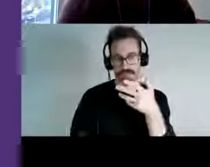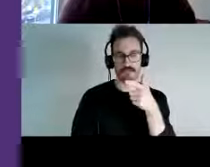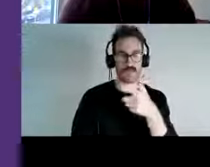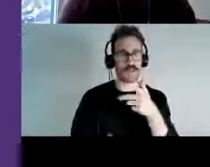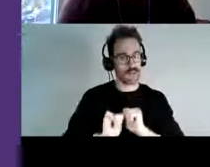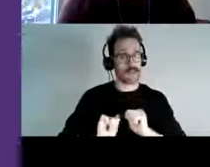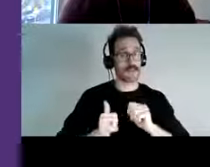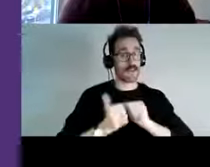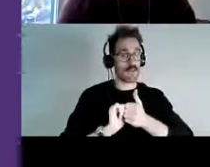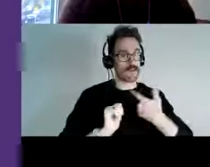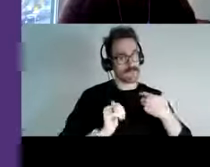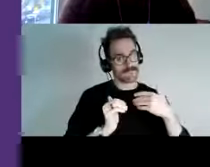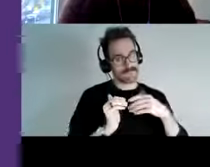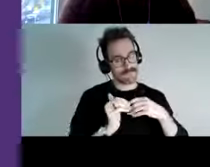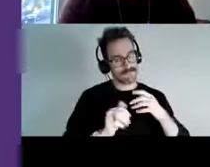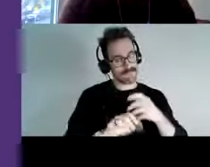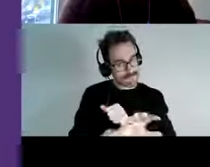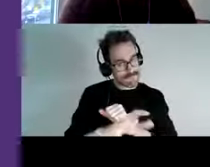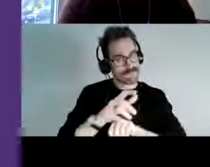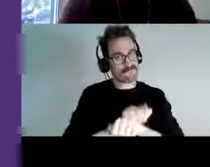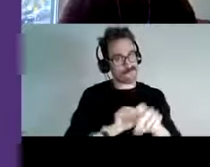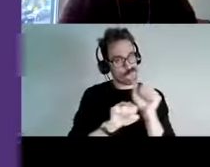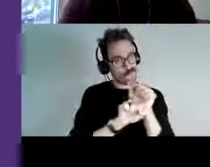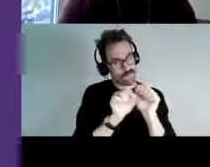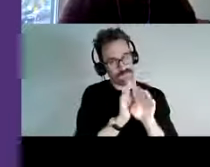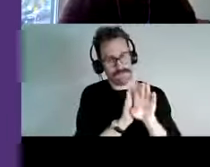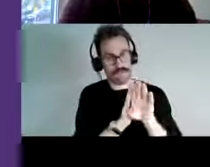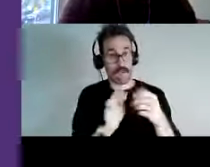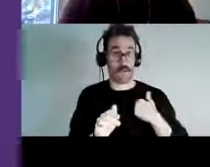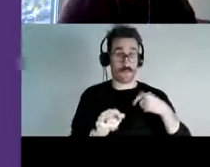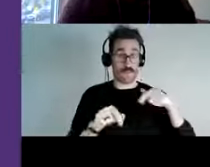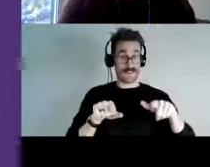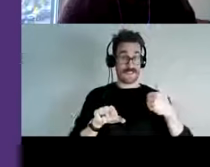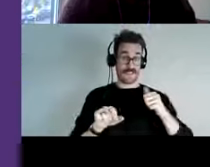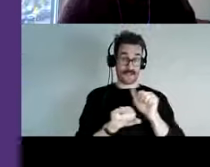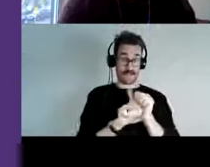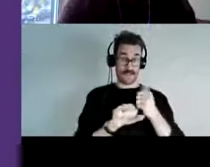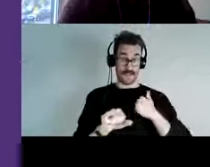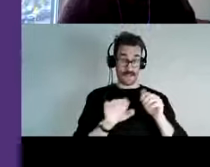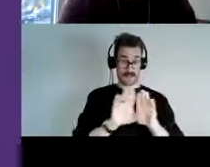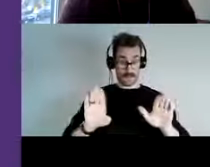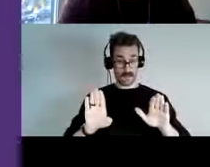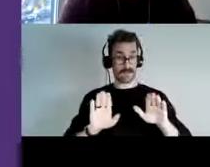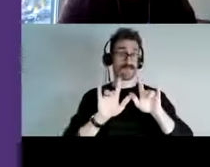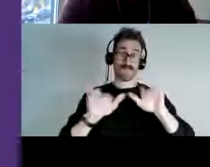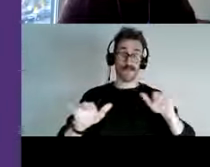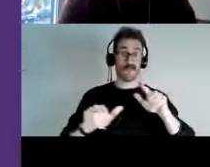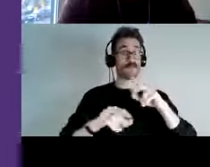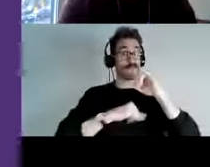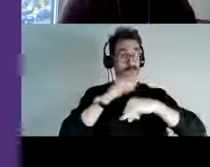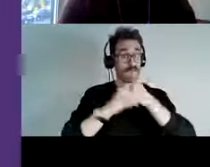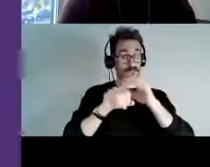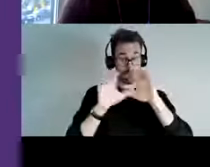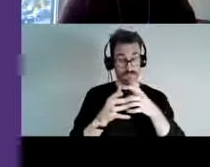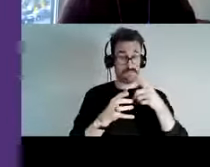and the work that she's done not only within Canada, but internationally and at the UN and other many working groups that she's involved with,